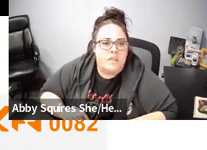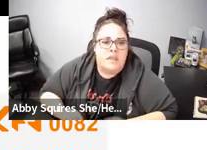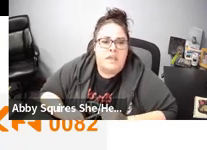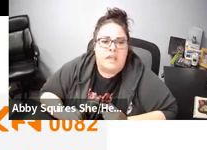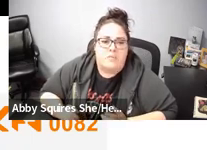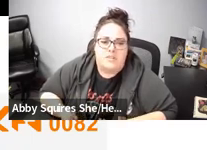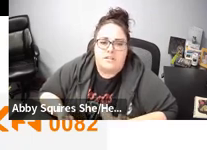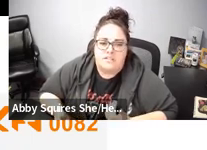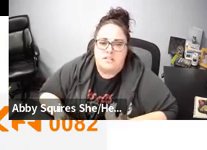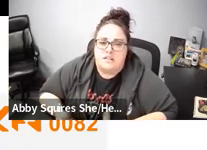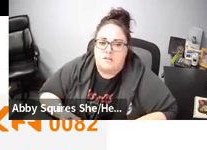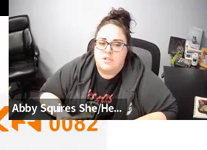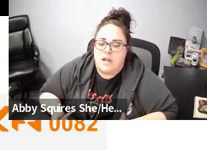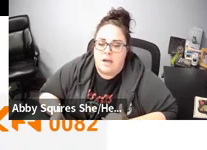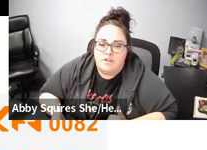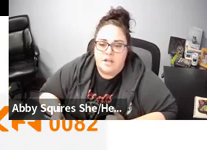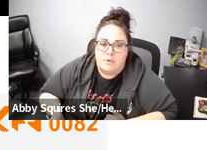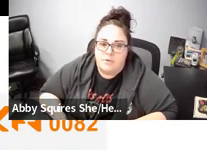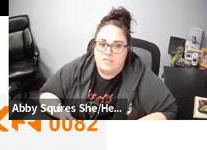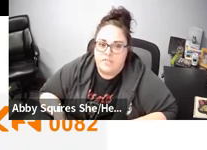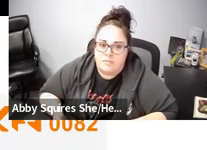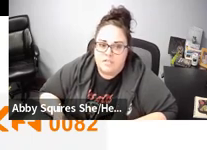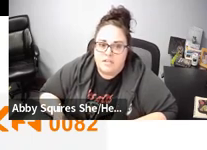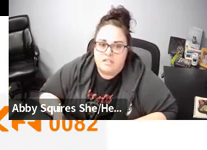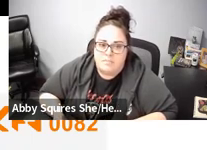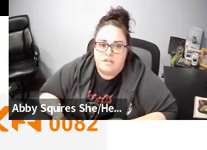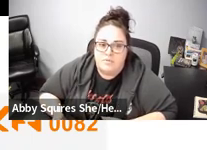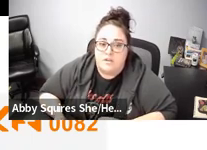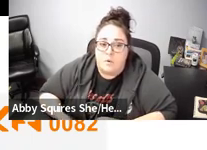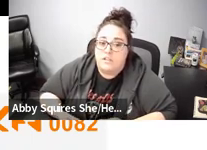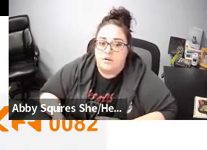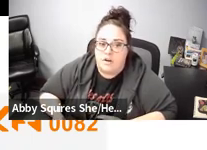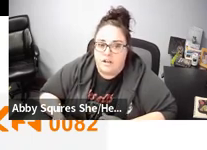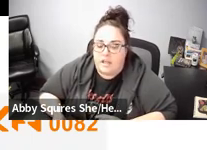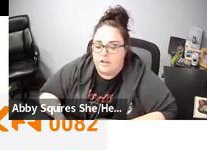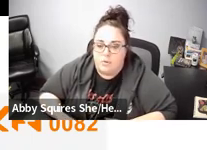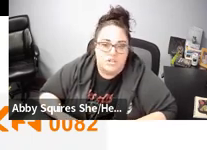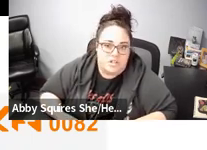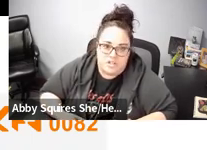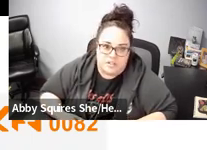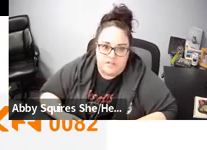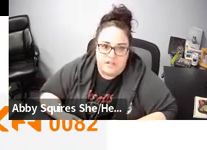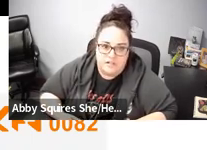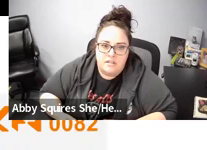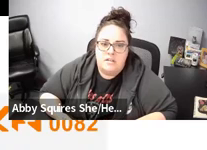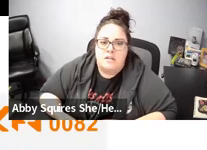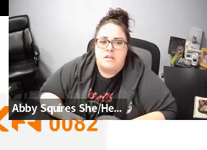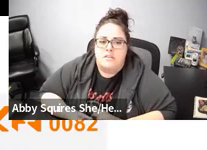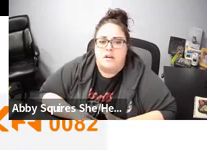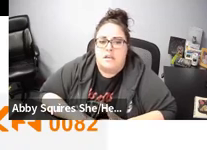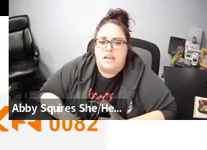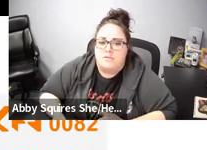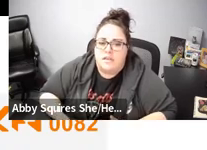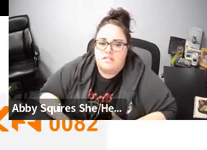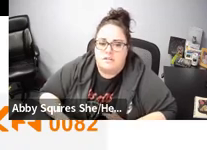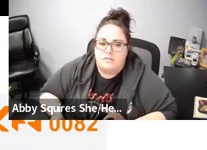out. And what that does is it allows you to operate both of the thumbsticks by using only your right hand or just your left hand.